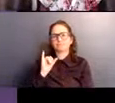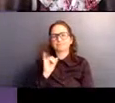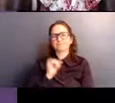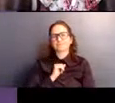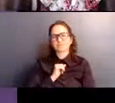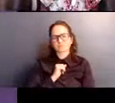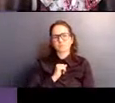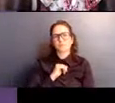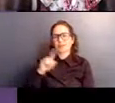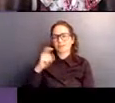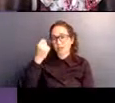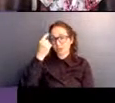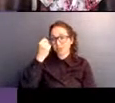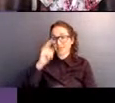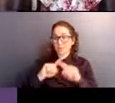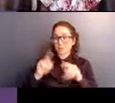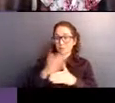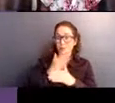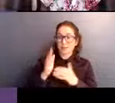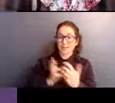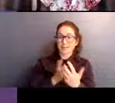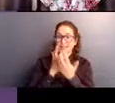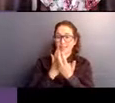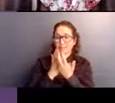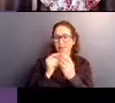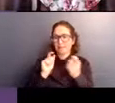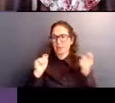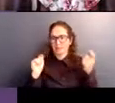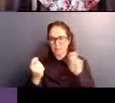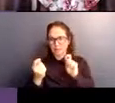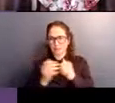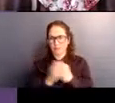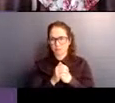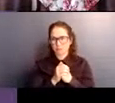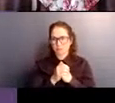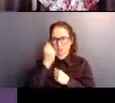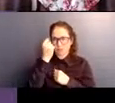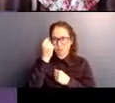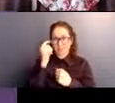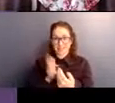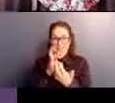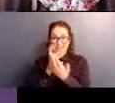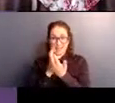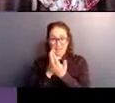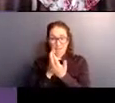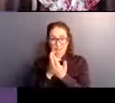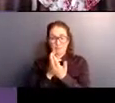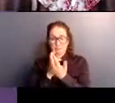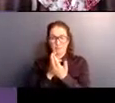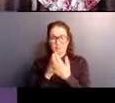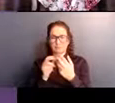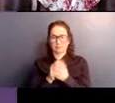we have to understand the difference between adapting and modification. Understand that adaptations